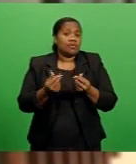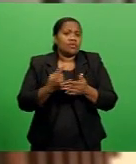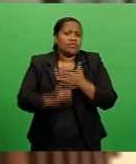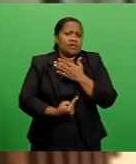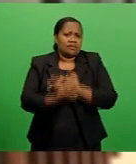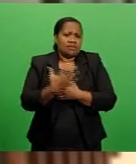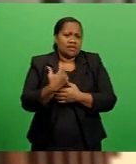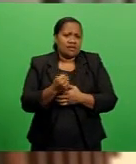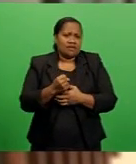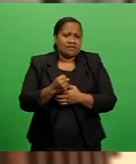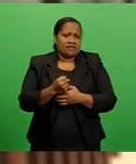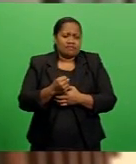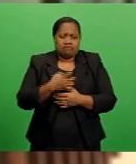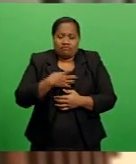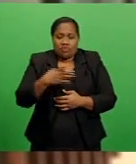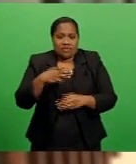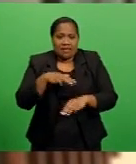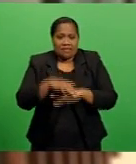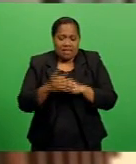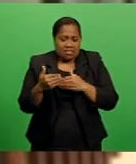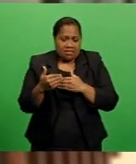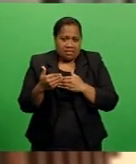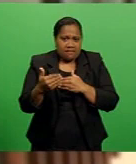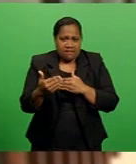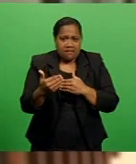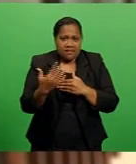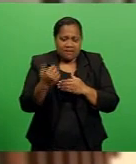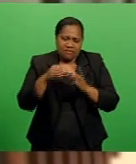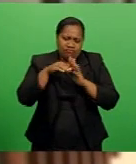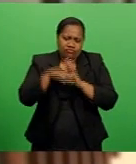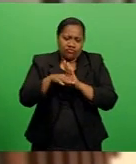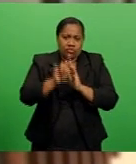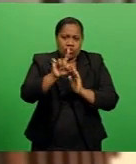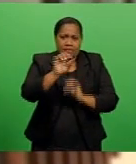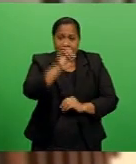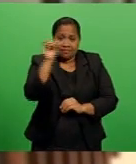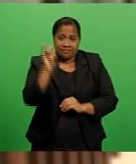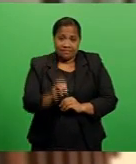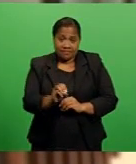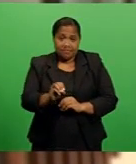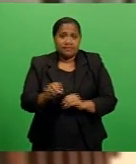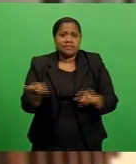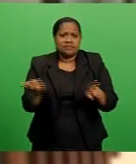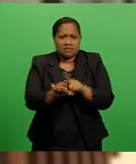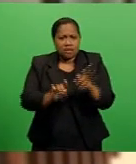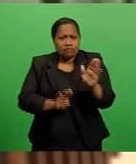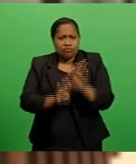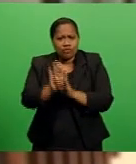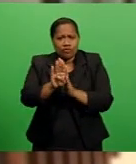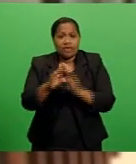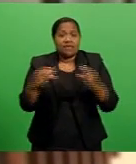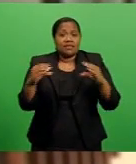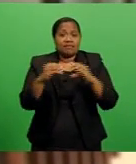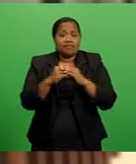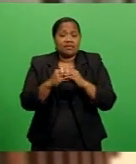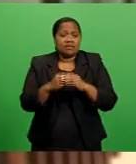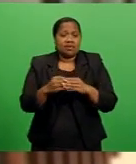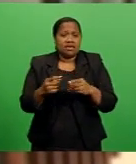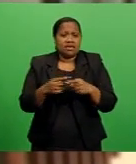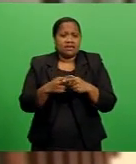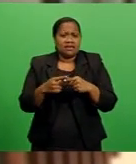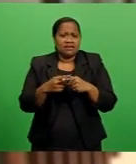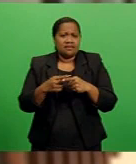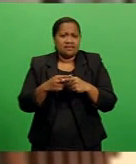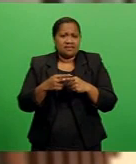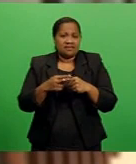fall in more than a month, dropping more than 1%. It was also boosted by the Bank of England's governor's response